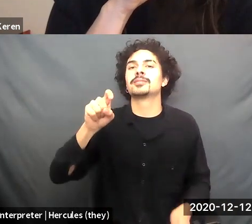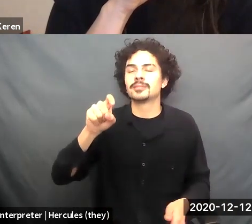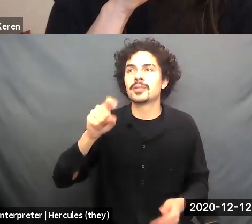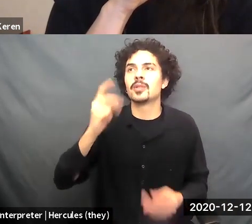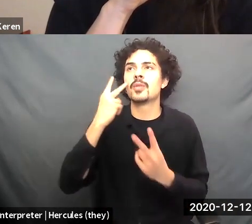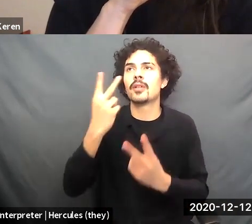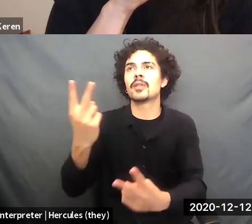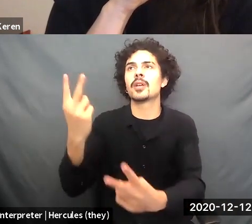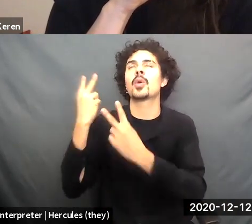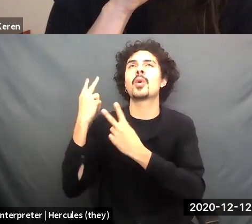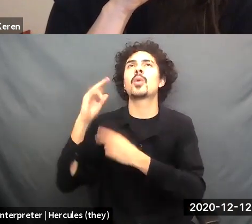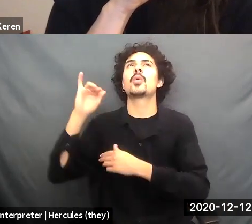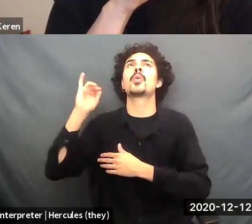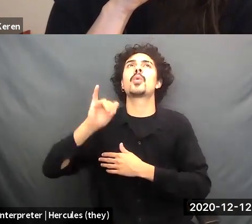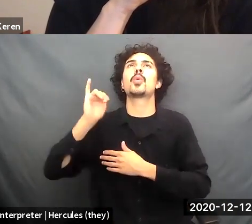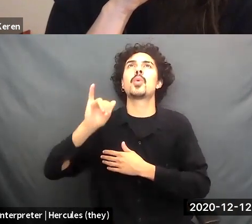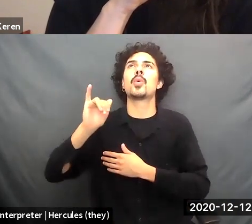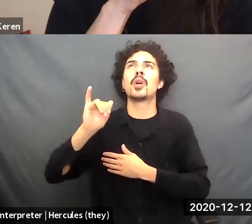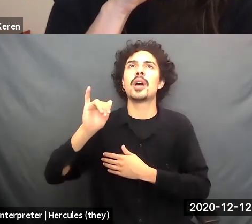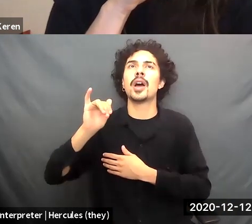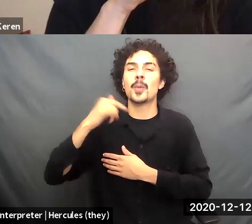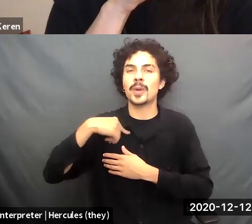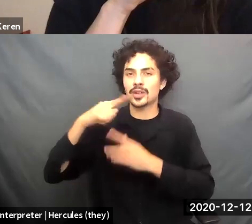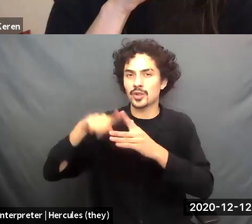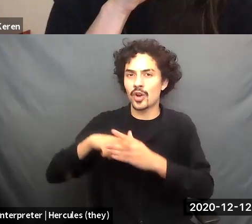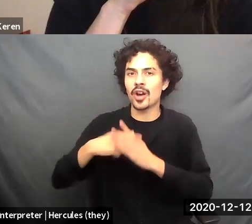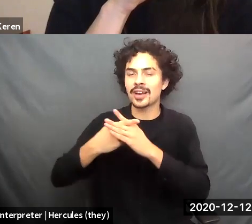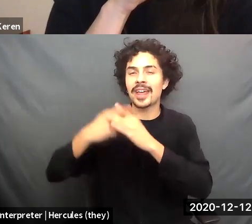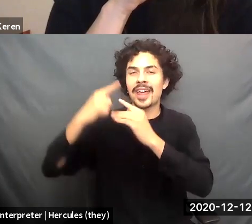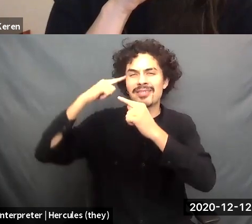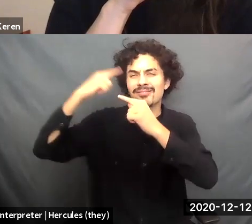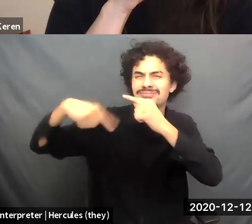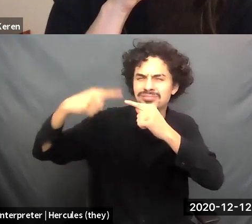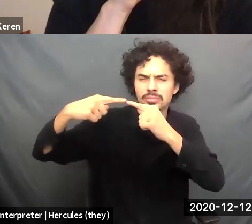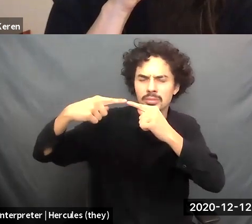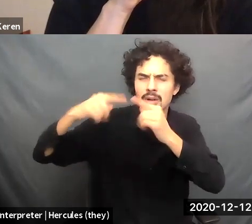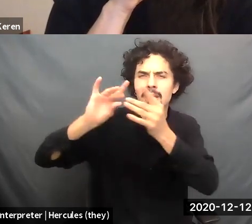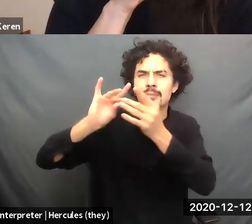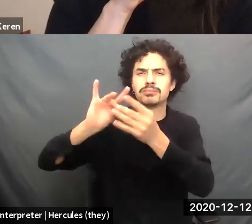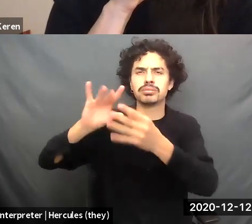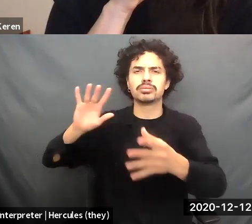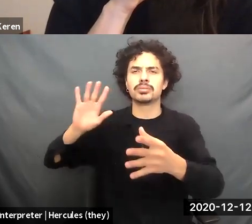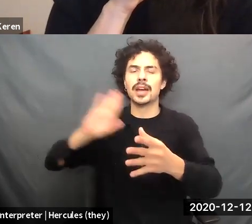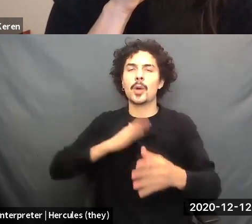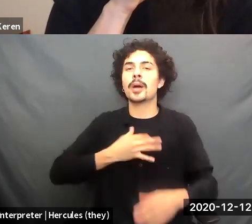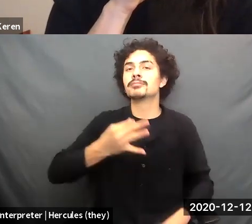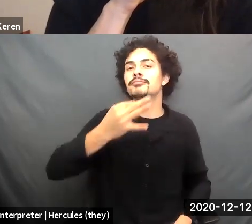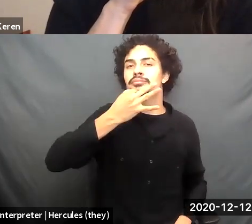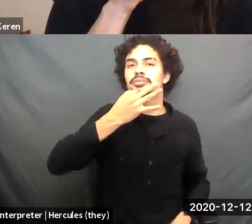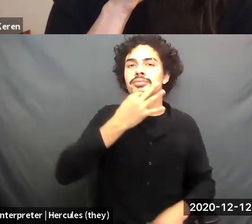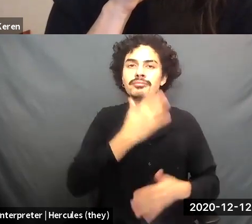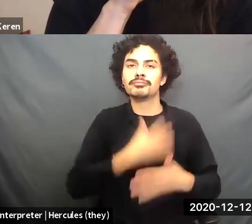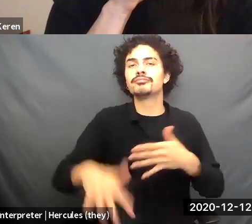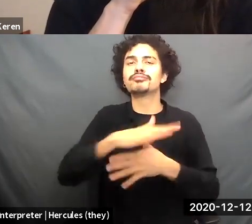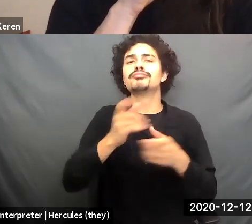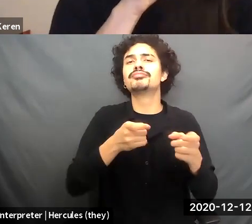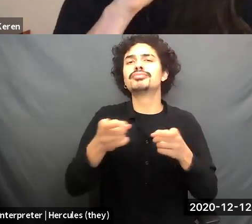unthinking of mastery so that we even begin to rethink about representational history